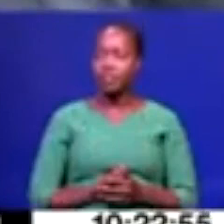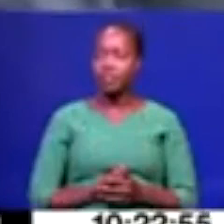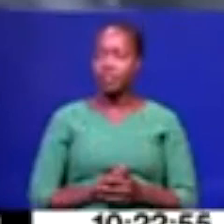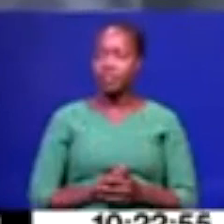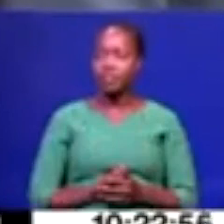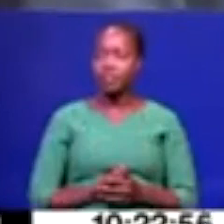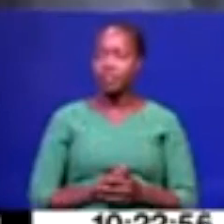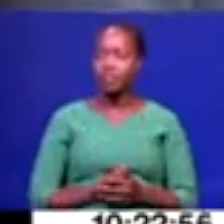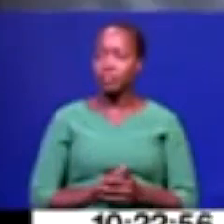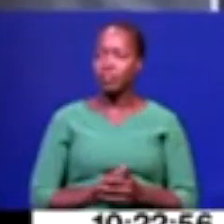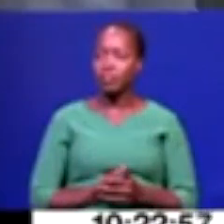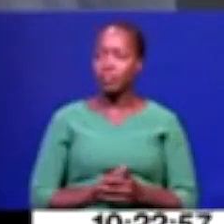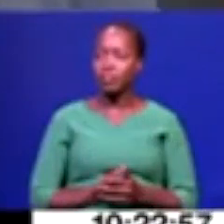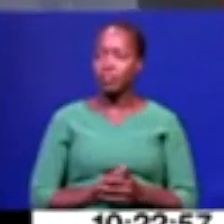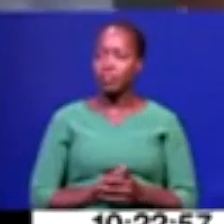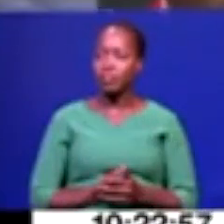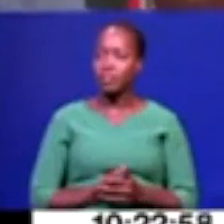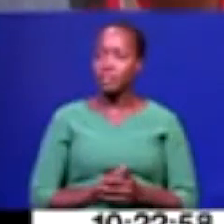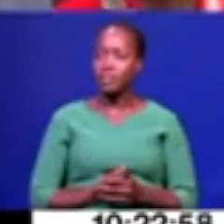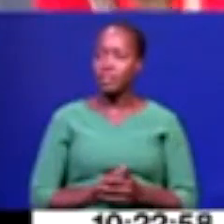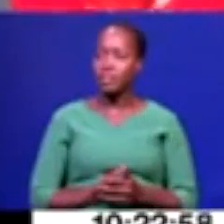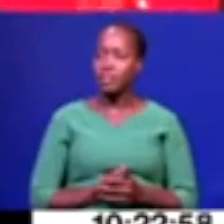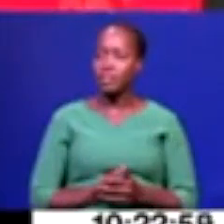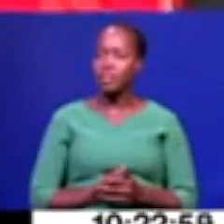I have something for Omanyala. Where is the...